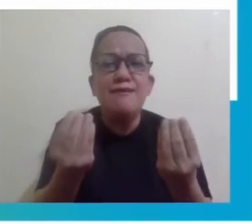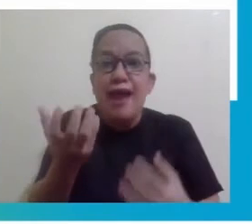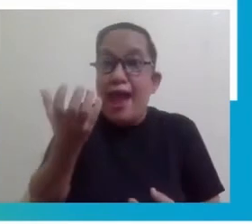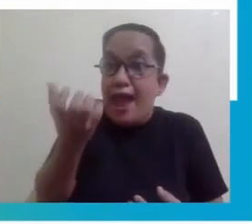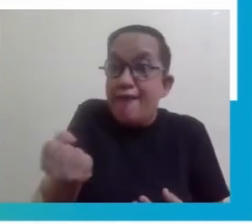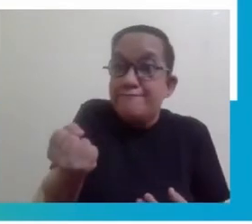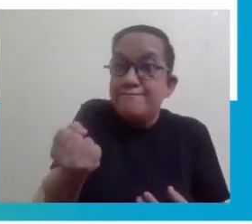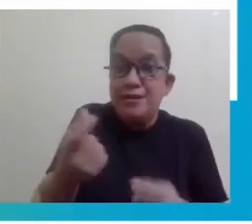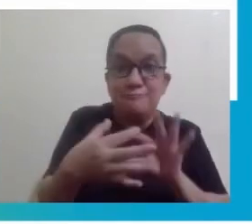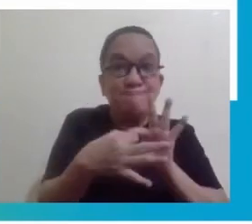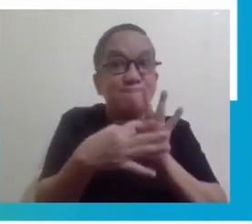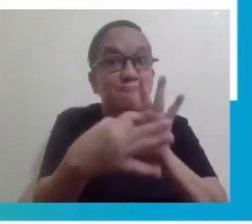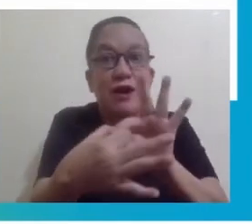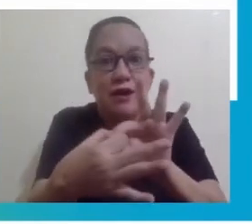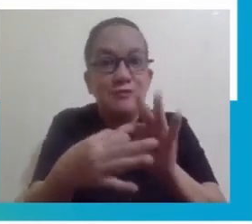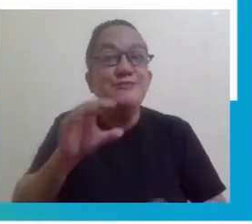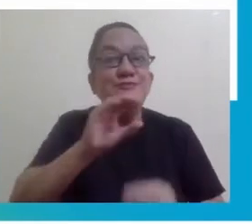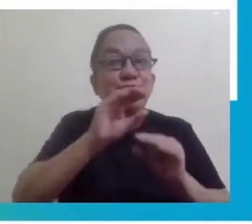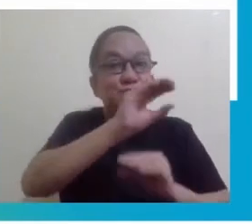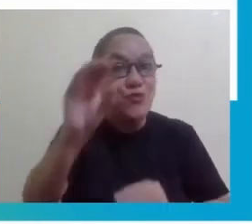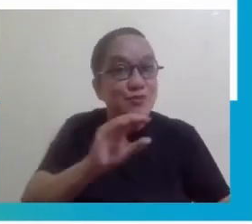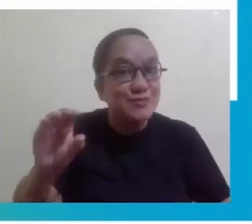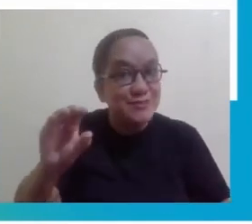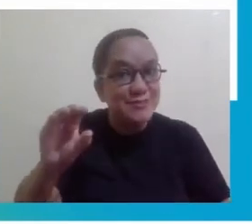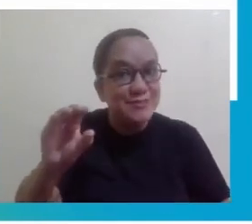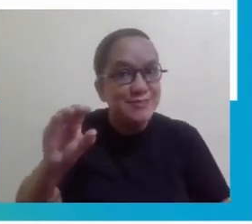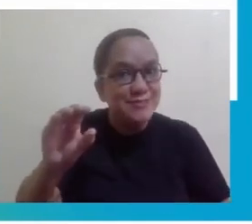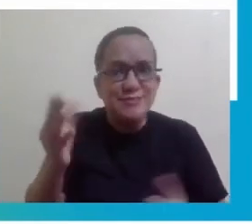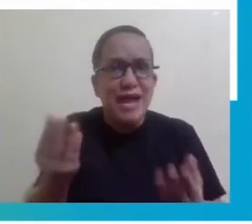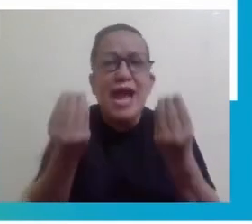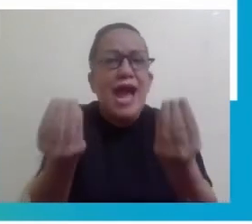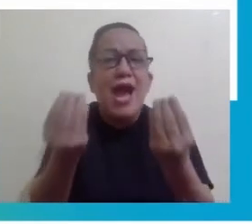Zoom via a satellite internet connection,